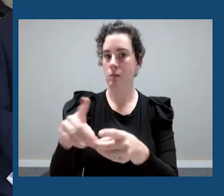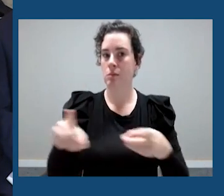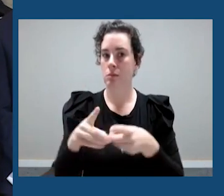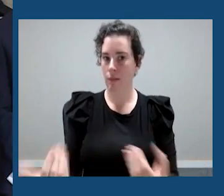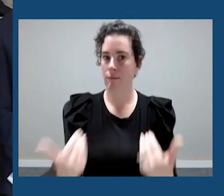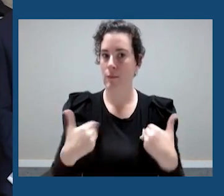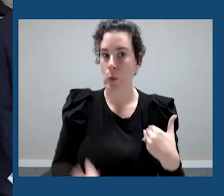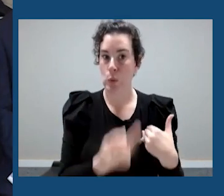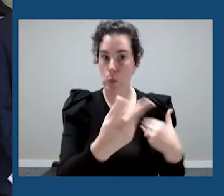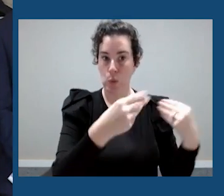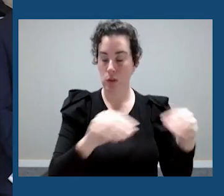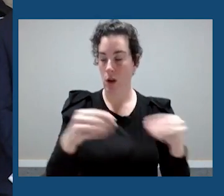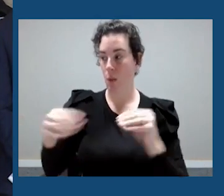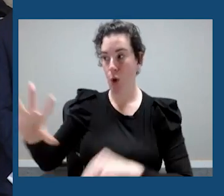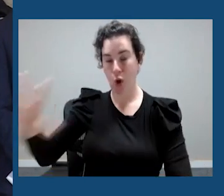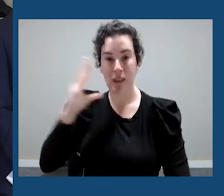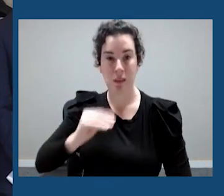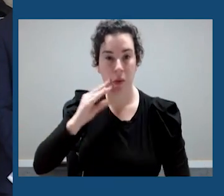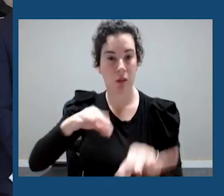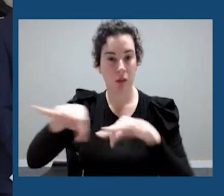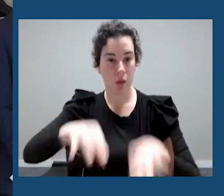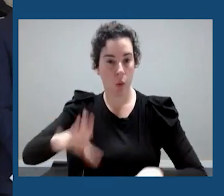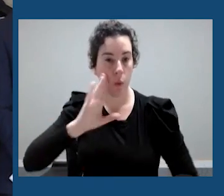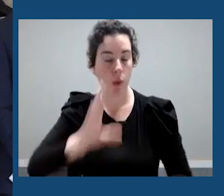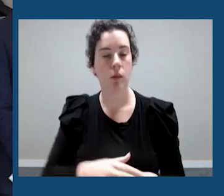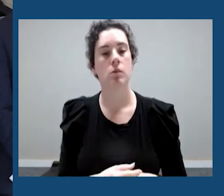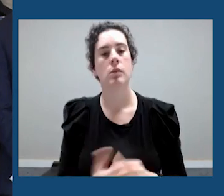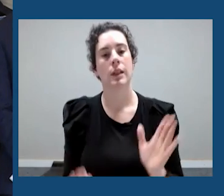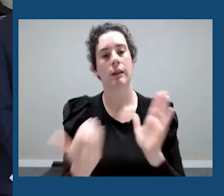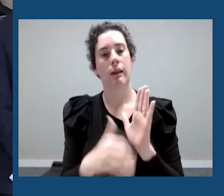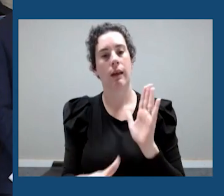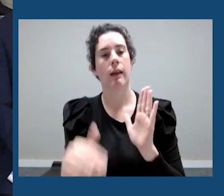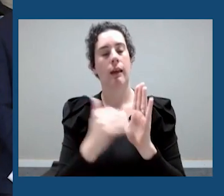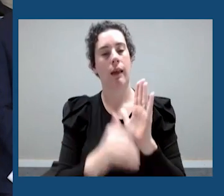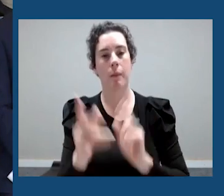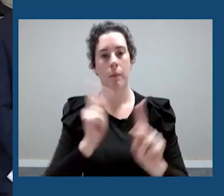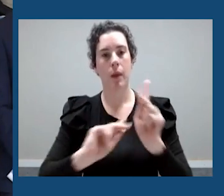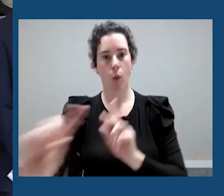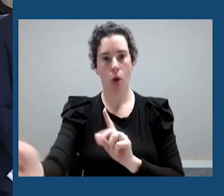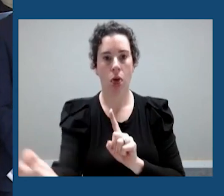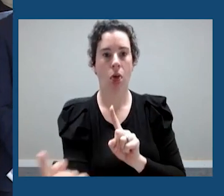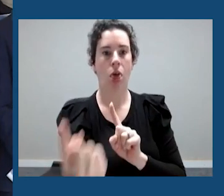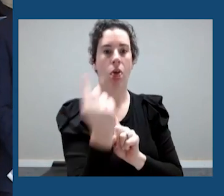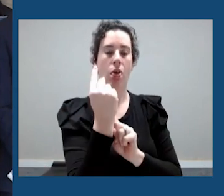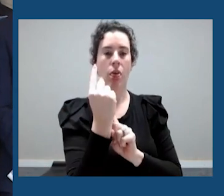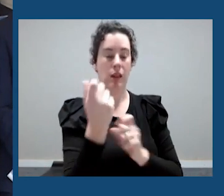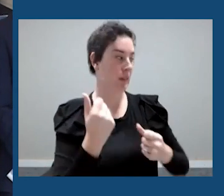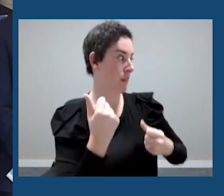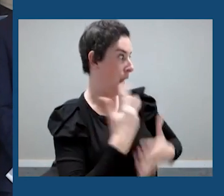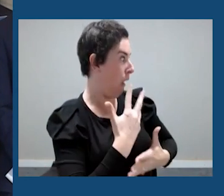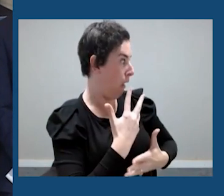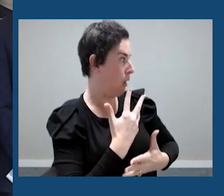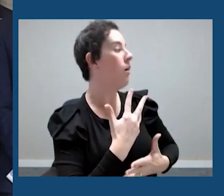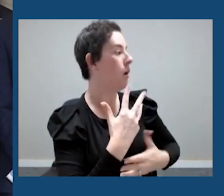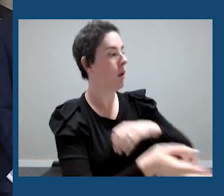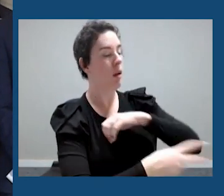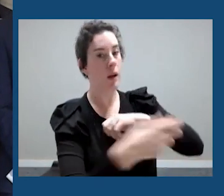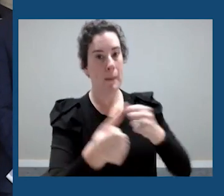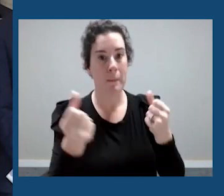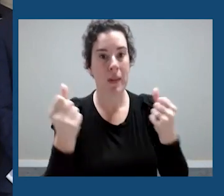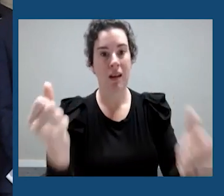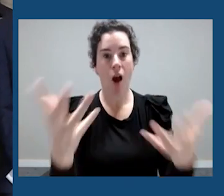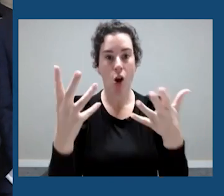Now, over and over, she's seen thieves come in, scare her employees, and make off with literally hundreds of dollars worth of clothing all at